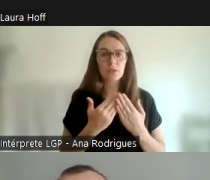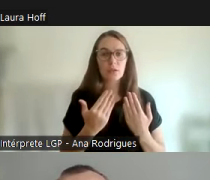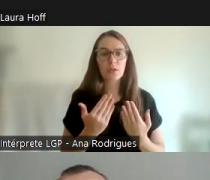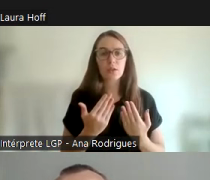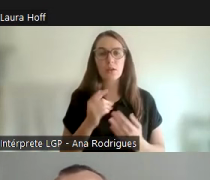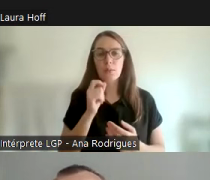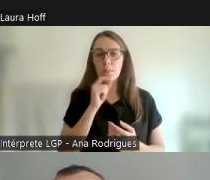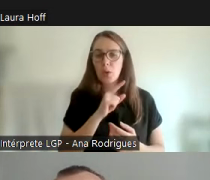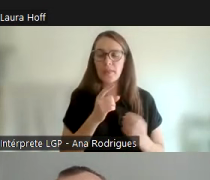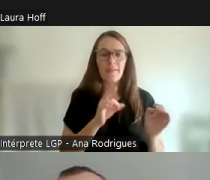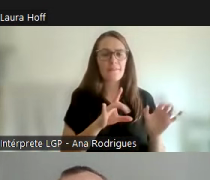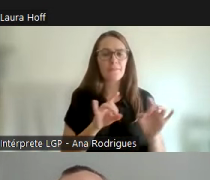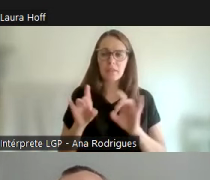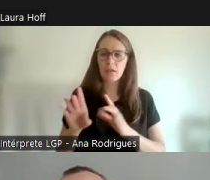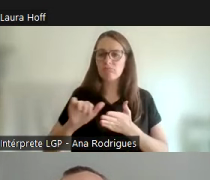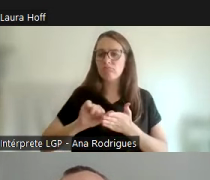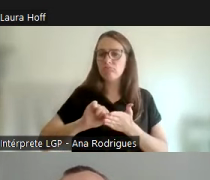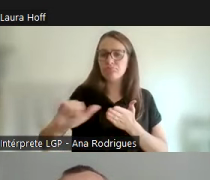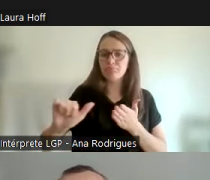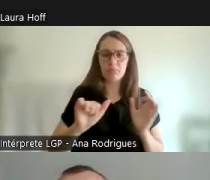avoid the dropping out?